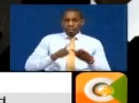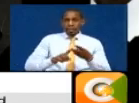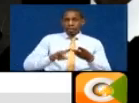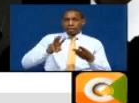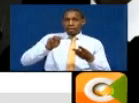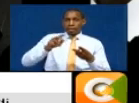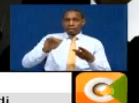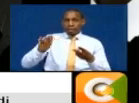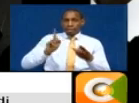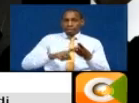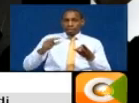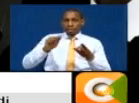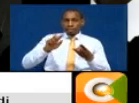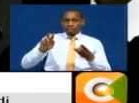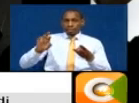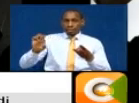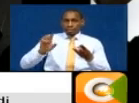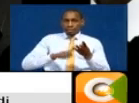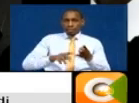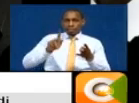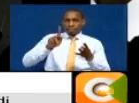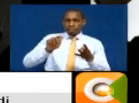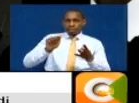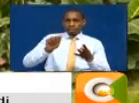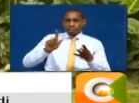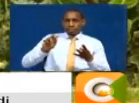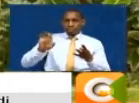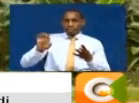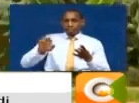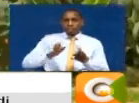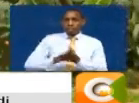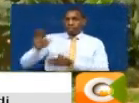Magarini, Ganze, Rabai and Kaloleni parliamentary seats.